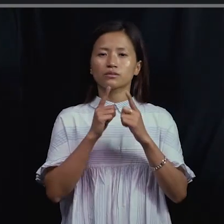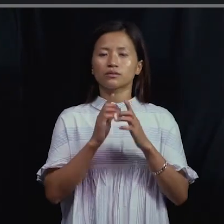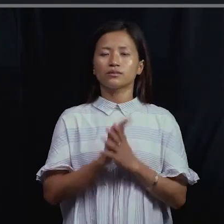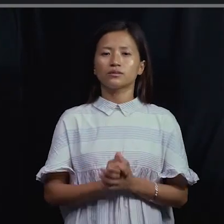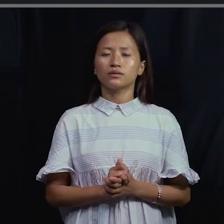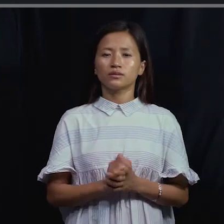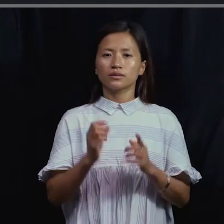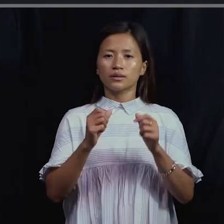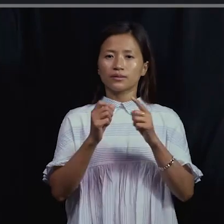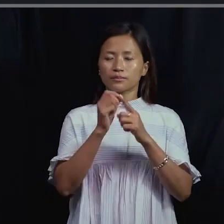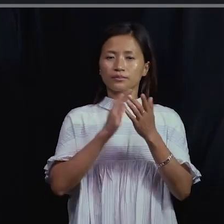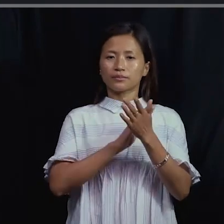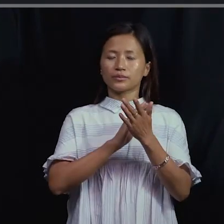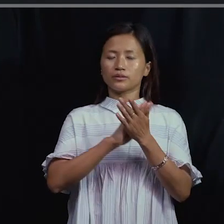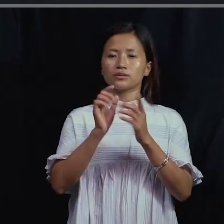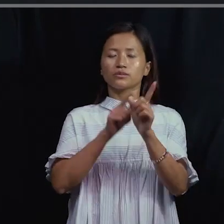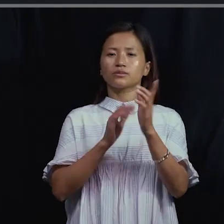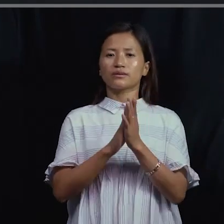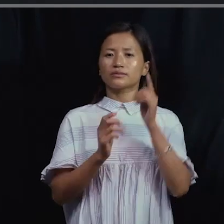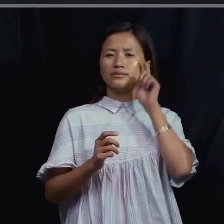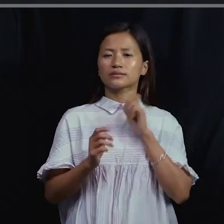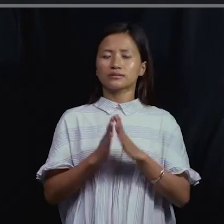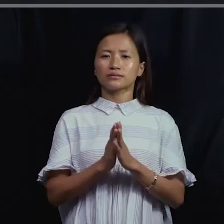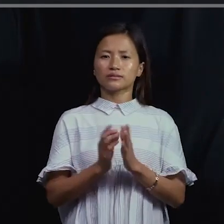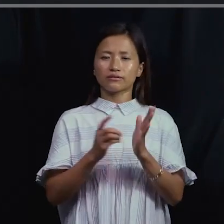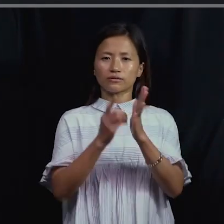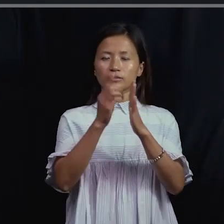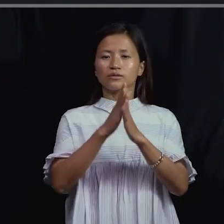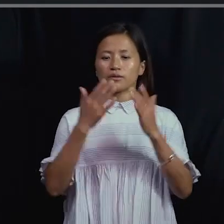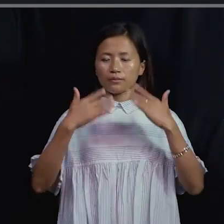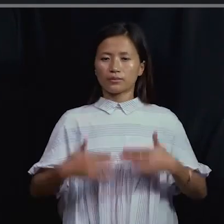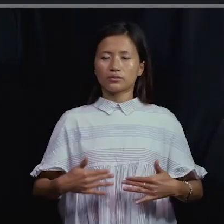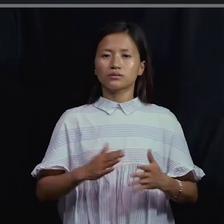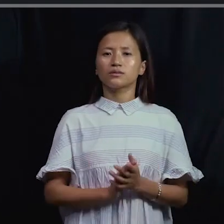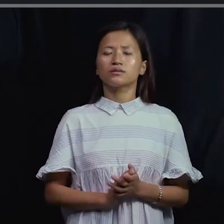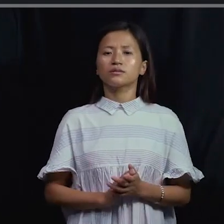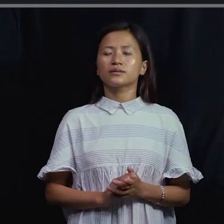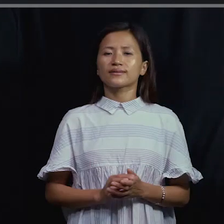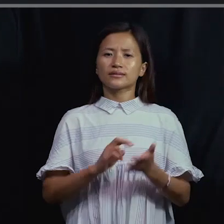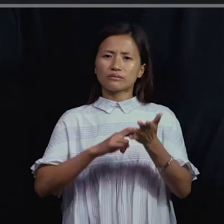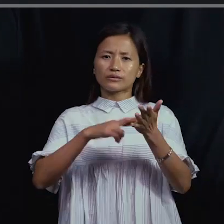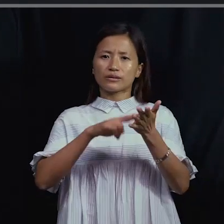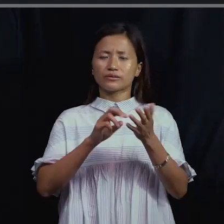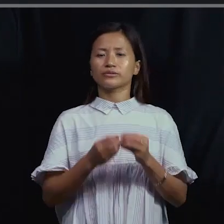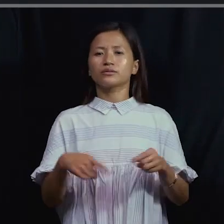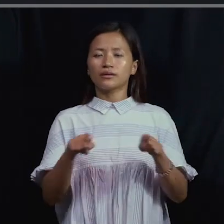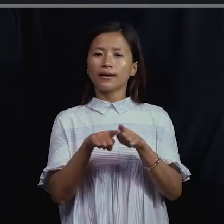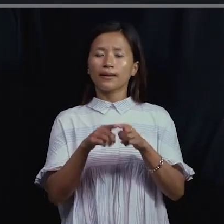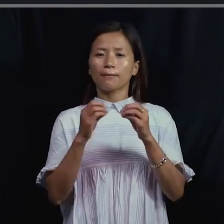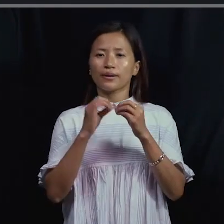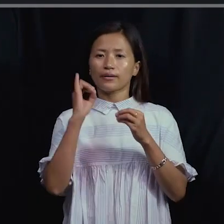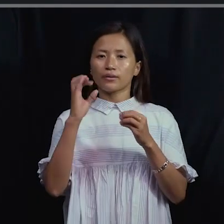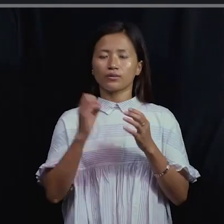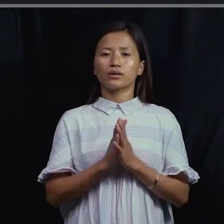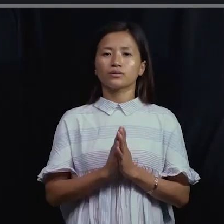this physical aspects or the sexual development that is going on in your body, that is quite natural and biological, okay? So you